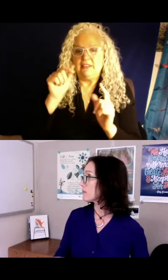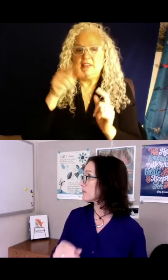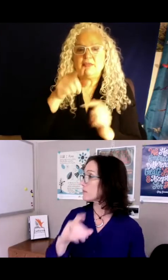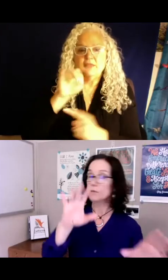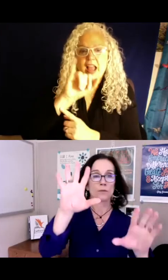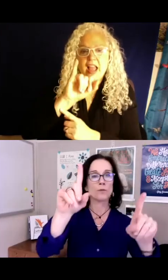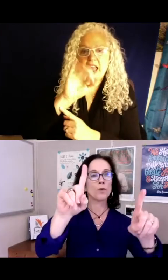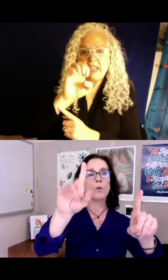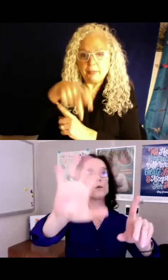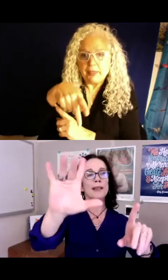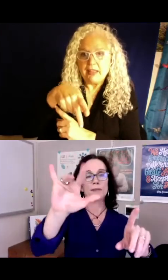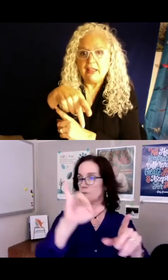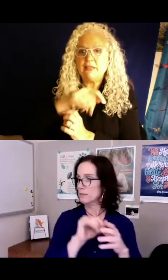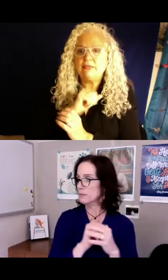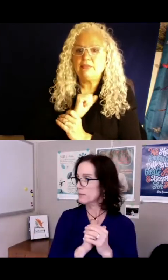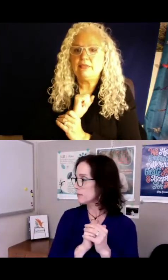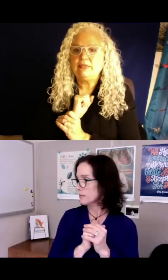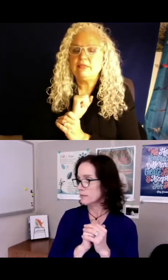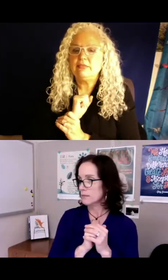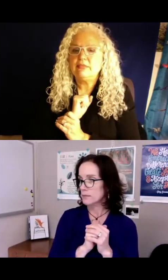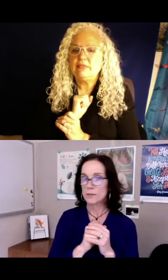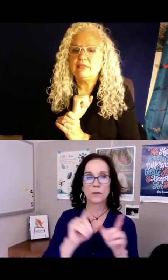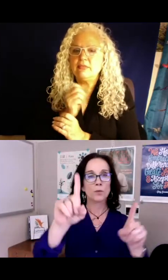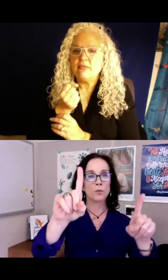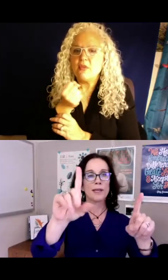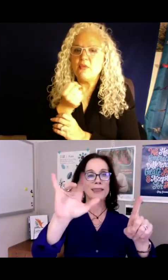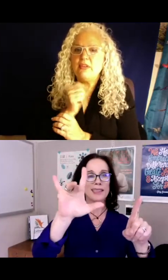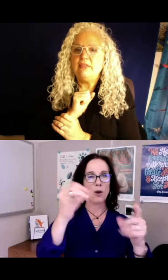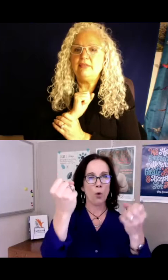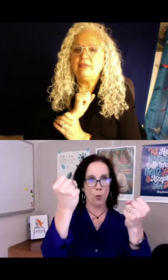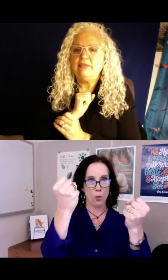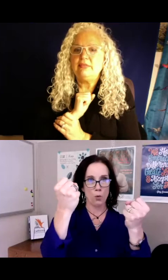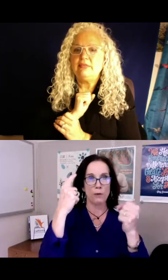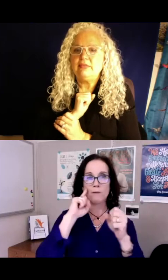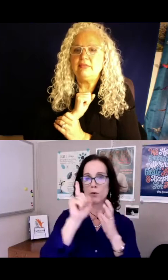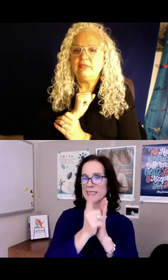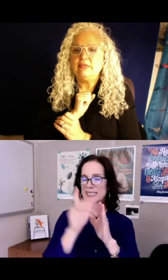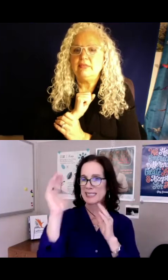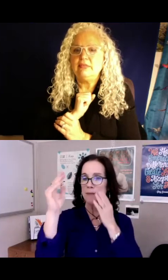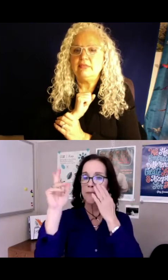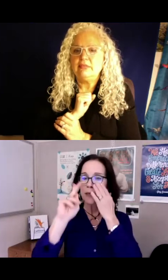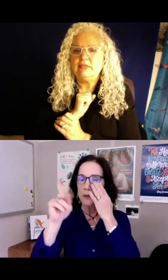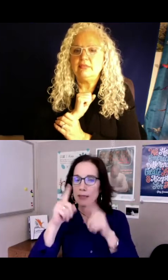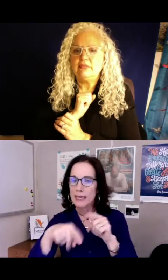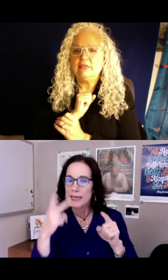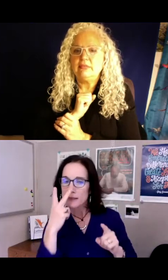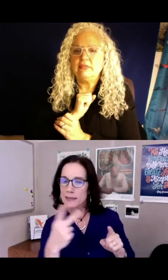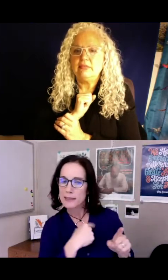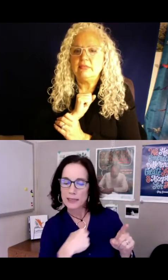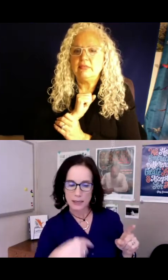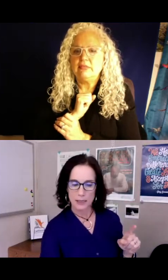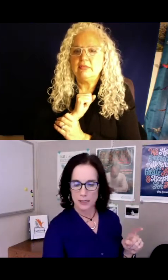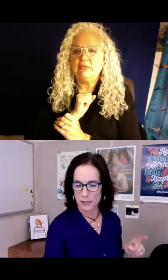And so this terminology, when we have, I'm sorry, one second, Lily, hold on just 1 second. It seems